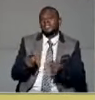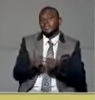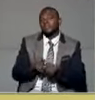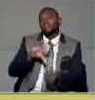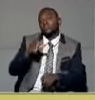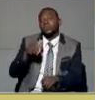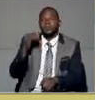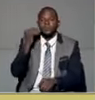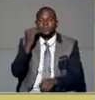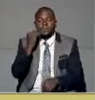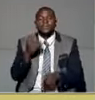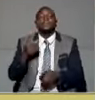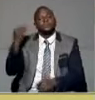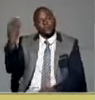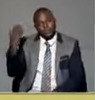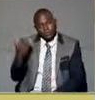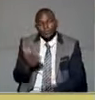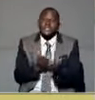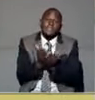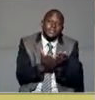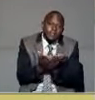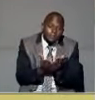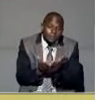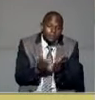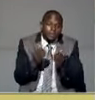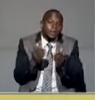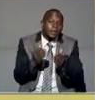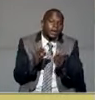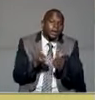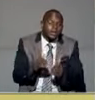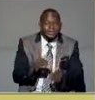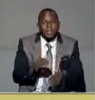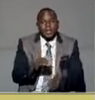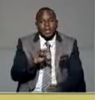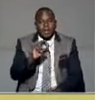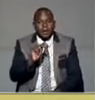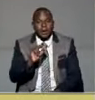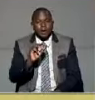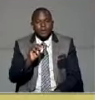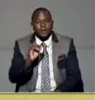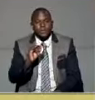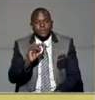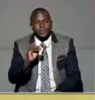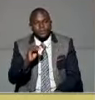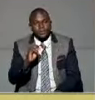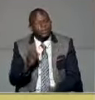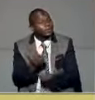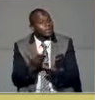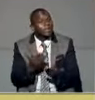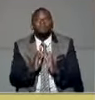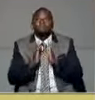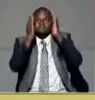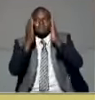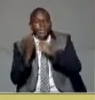Mm. Today I presided over the funeral service at St. Paul's Cathedral, Namirembe. Most of the bishops came.